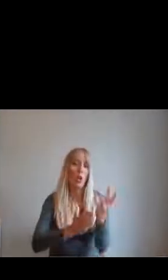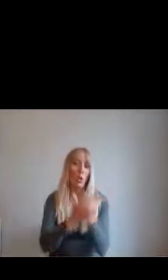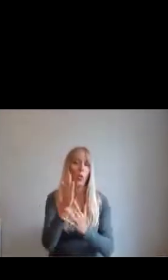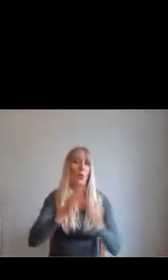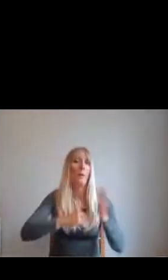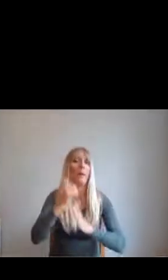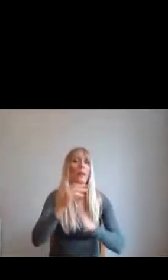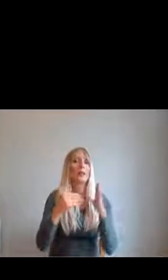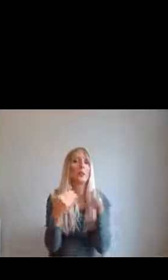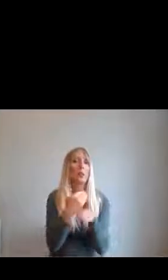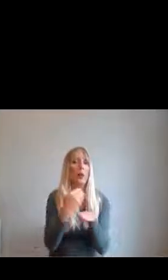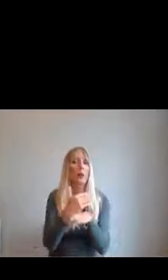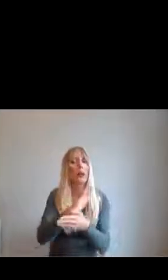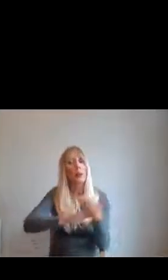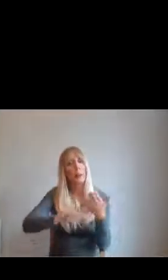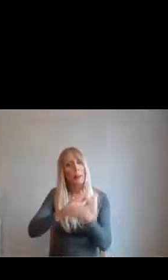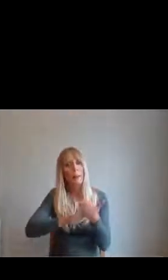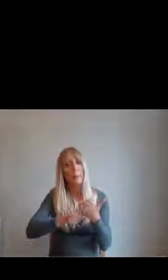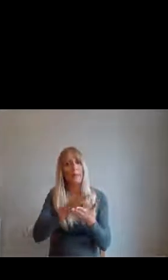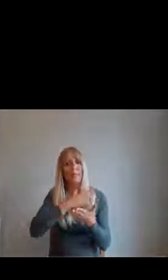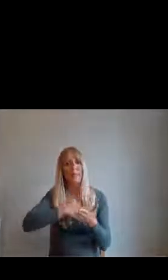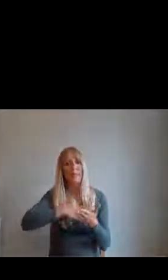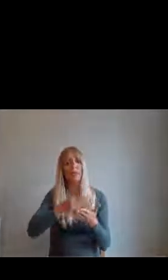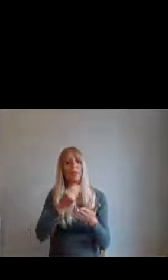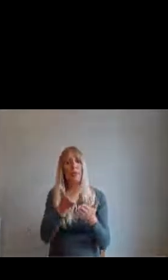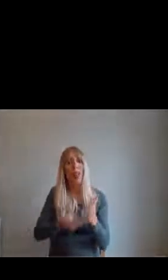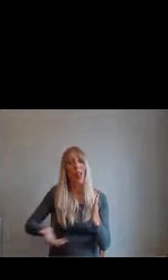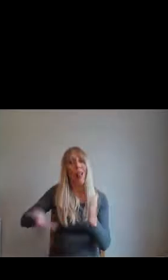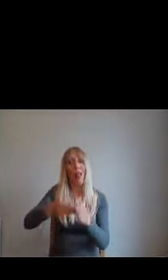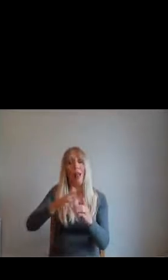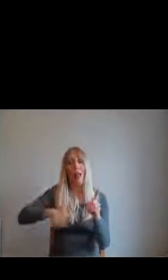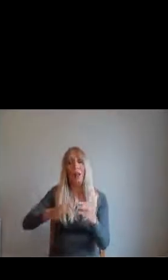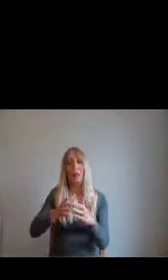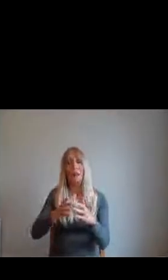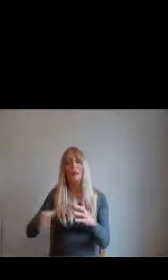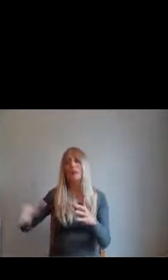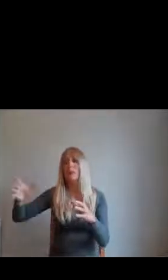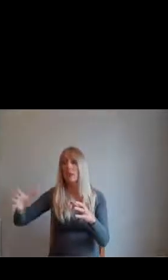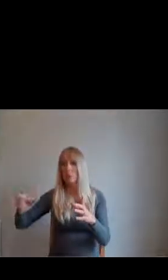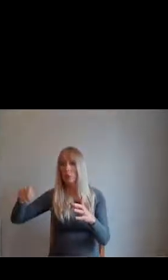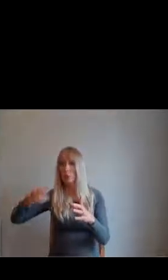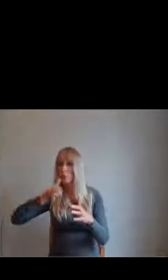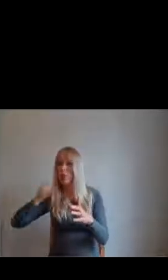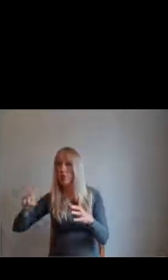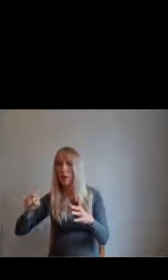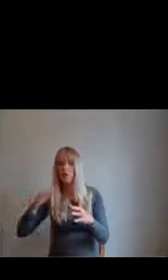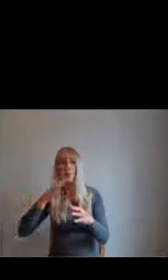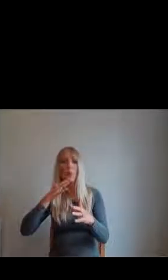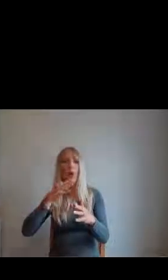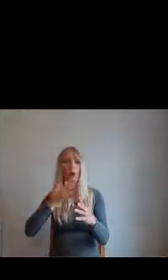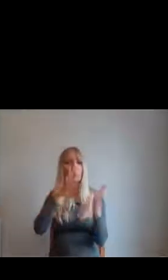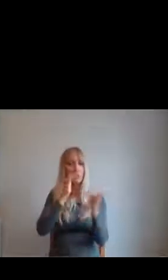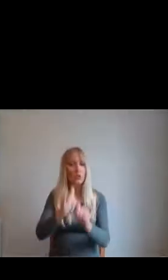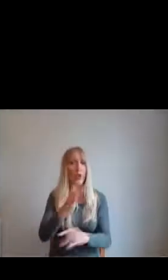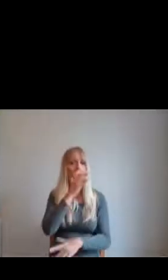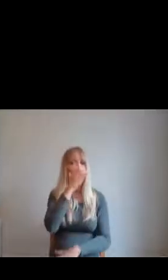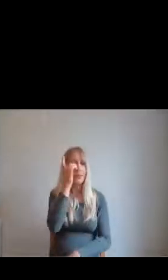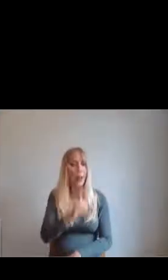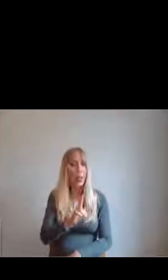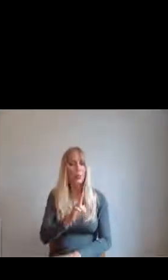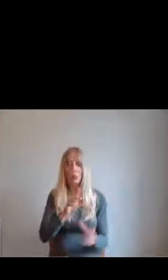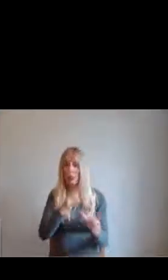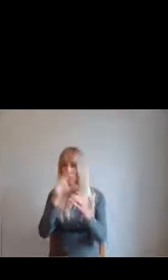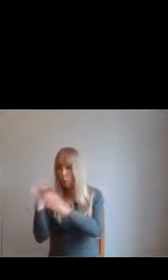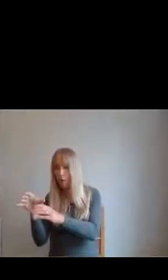works would require the use of some land outside of the development boundary shown at supplementary consultation. By increasing the land for the